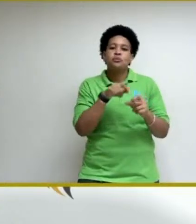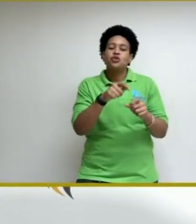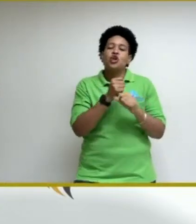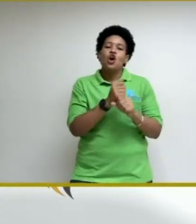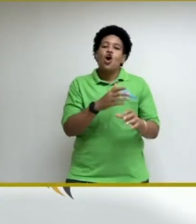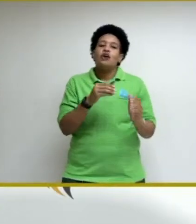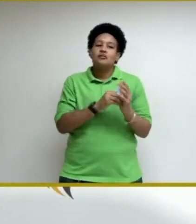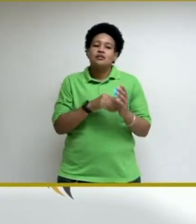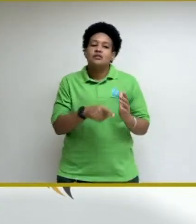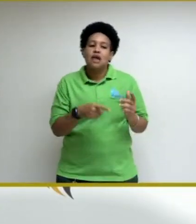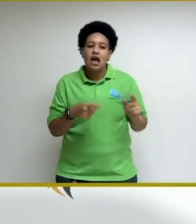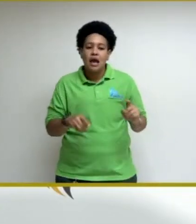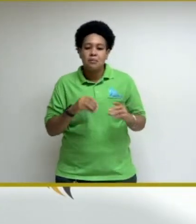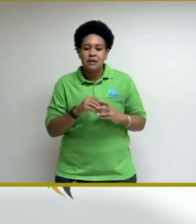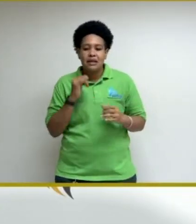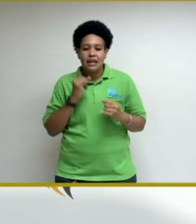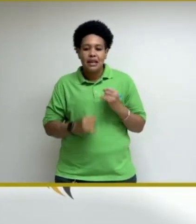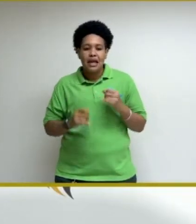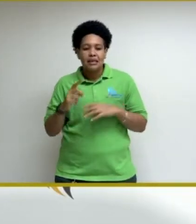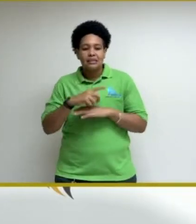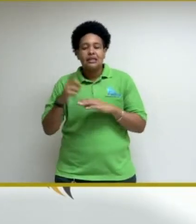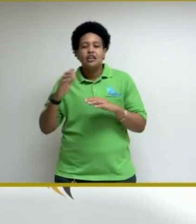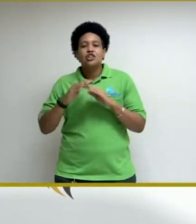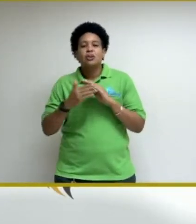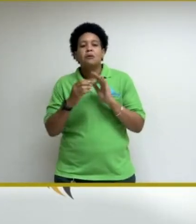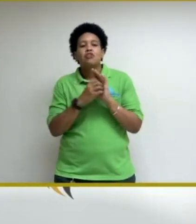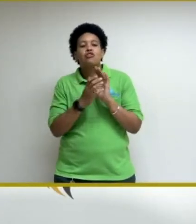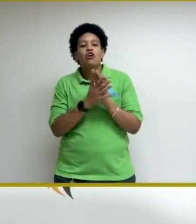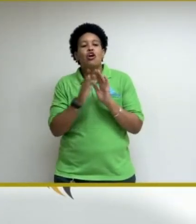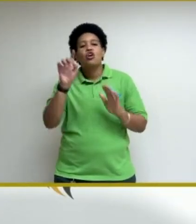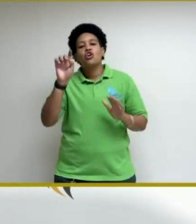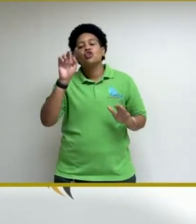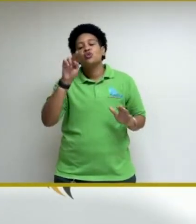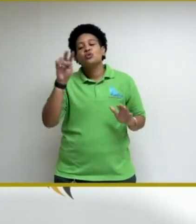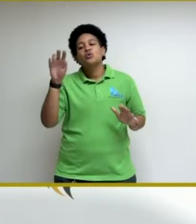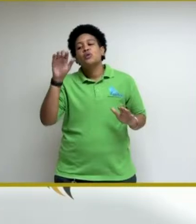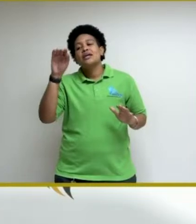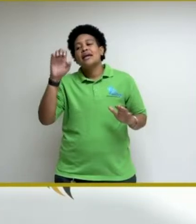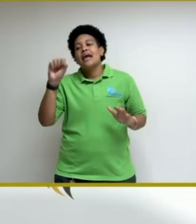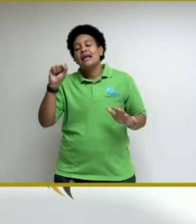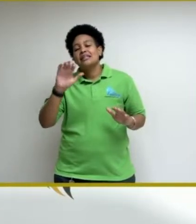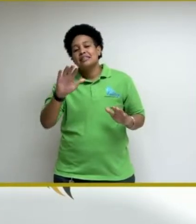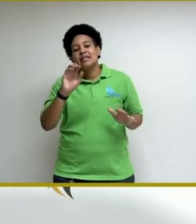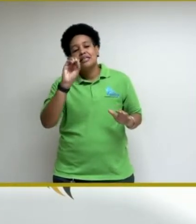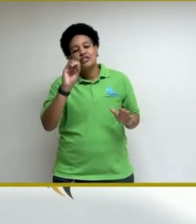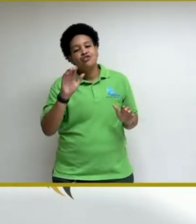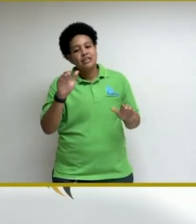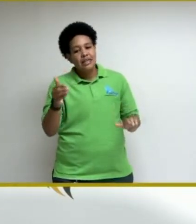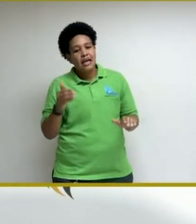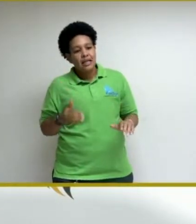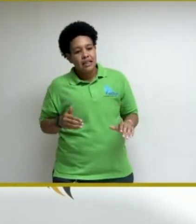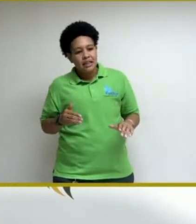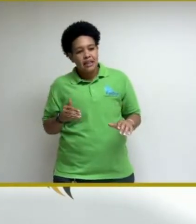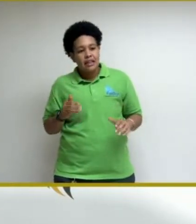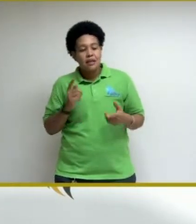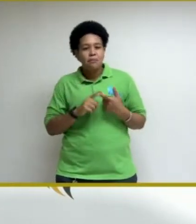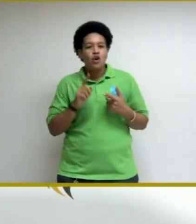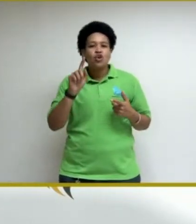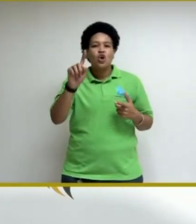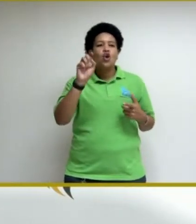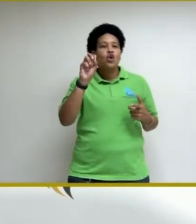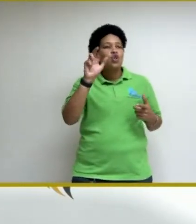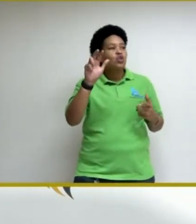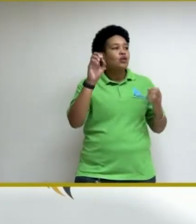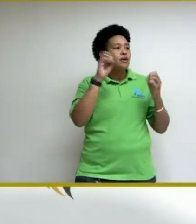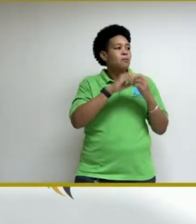cause. In the last day, Jamaica recorded 122 new cases, 0 deaths, and 103